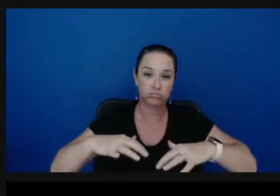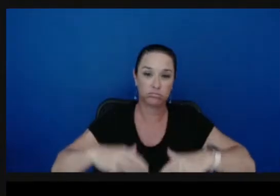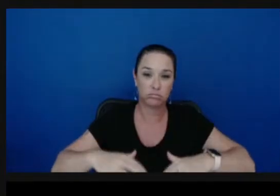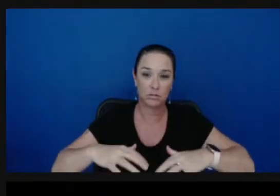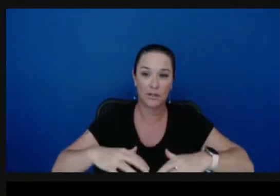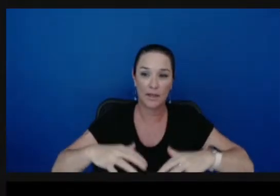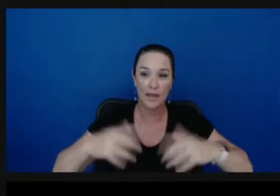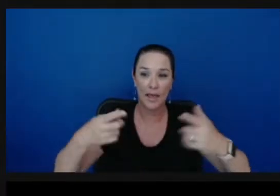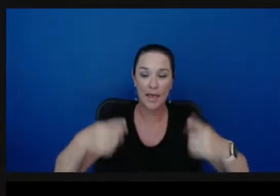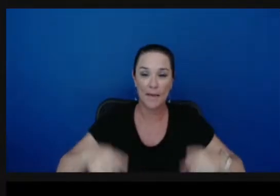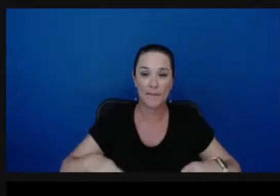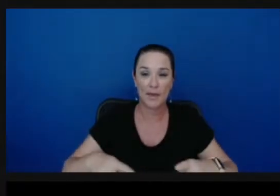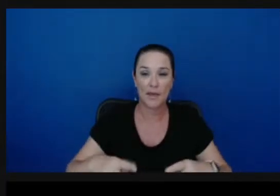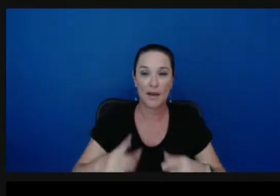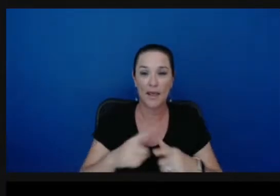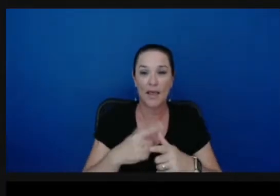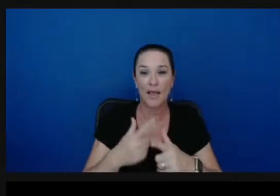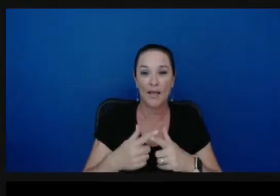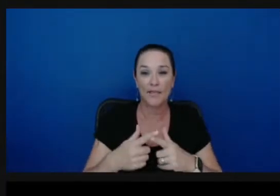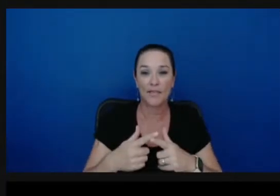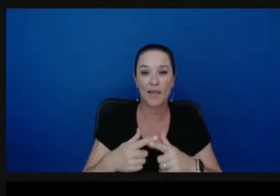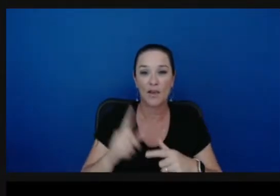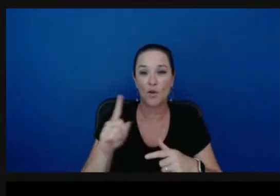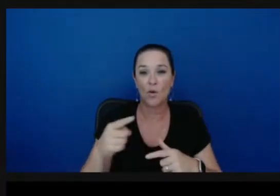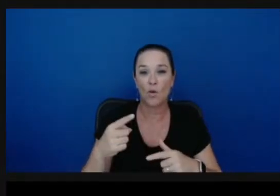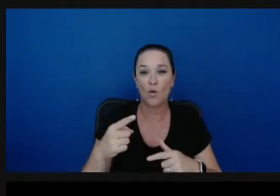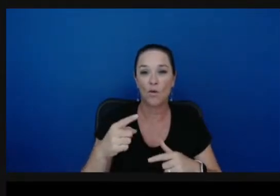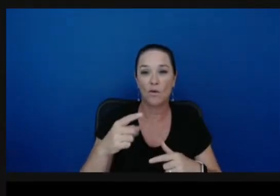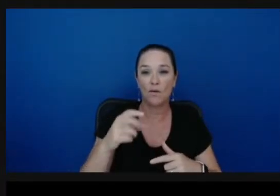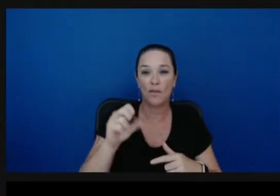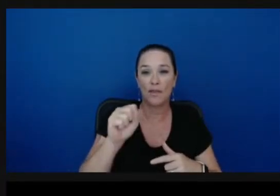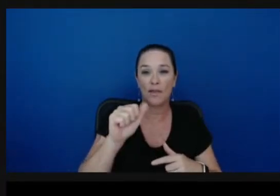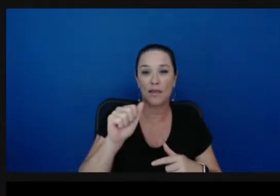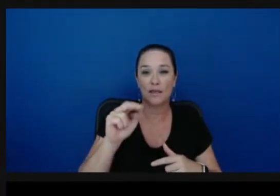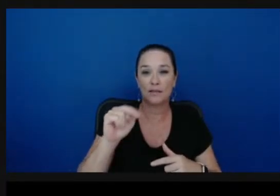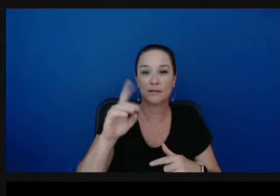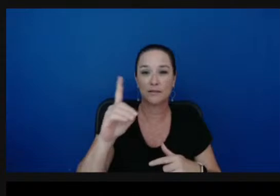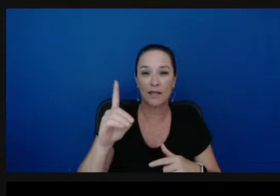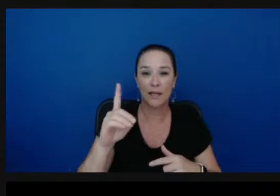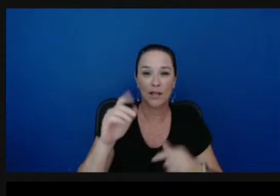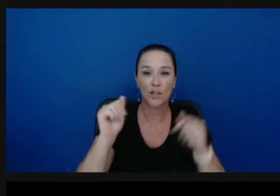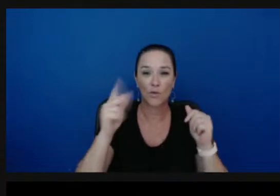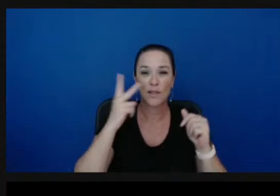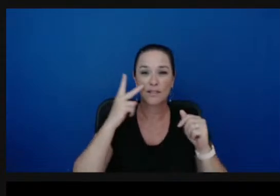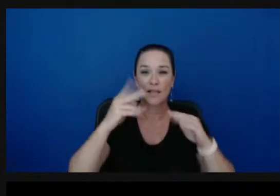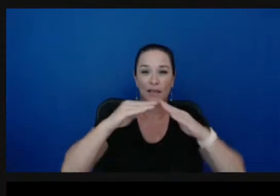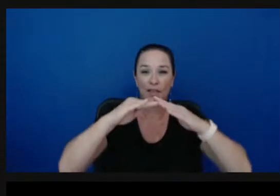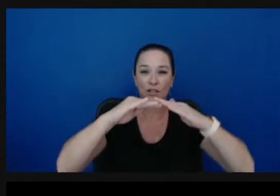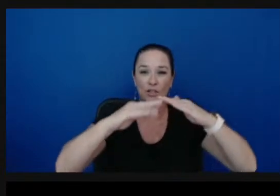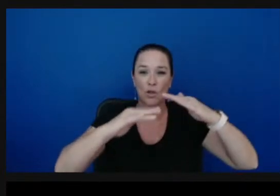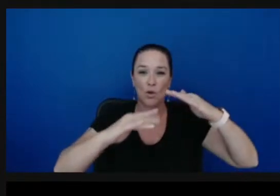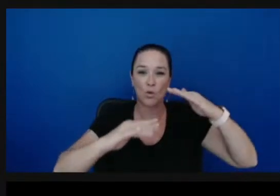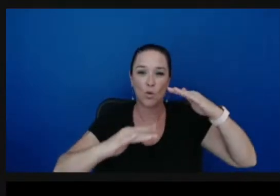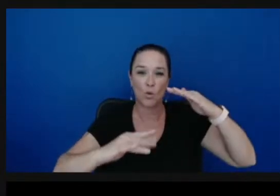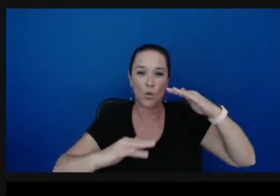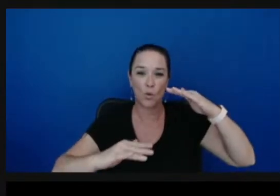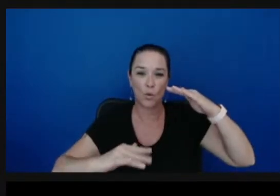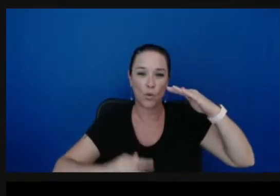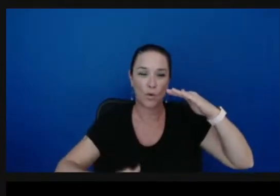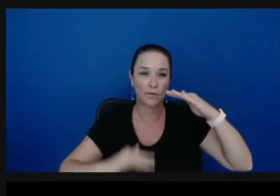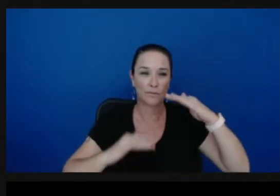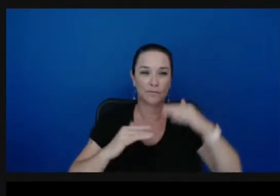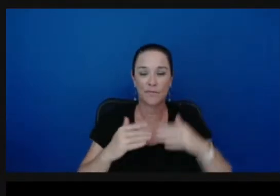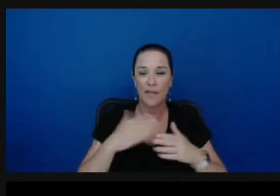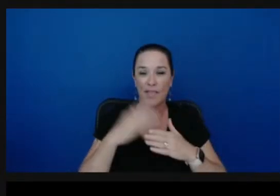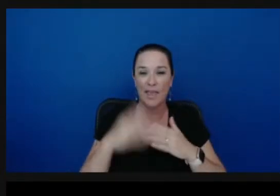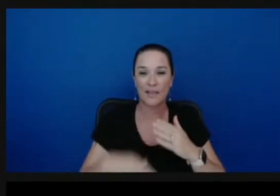to steam clouds, to just seeing the bottom of the crater floor just drop out. And then the edges slump in here at the very last part of the